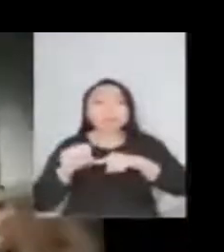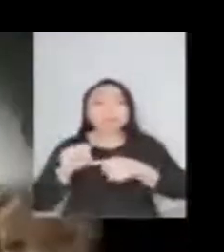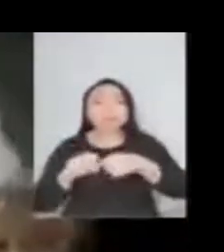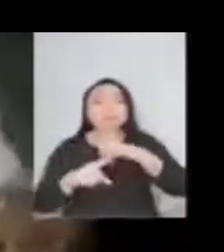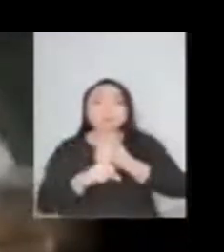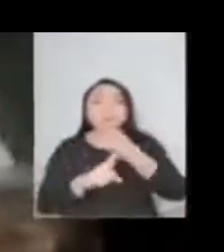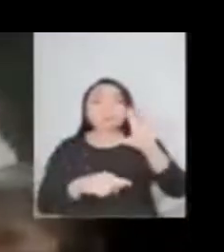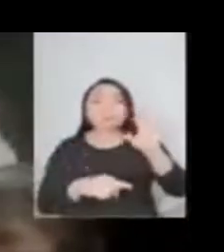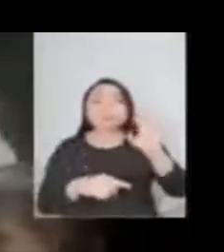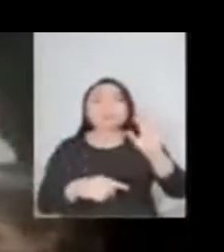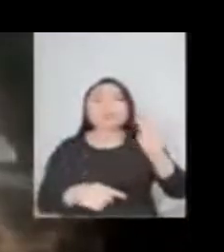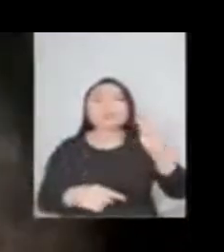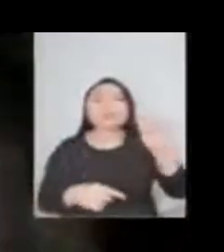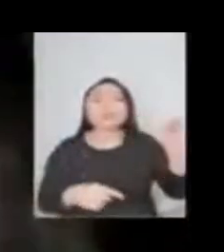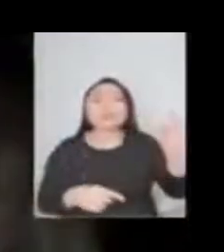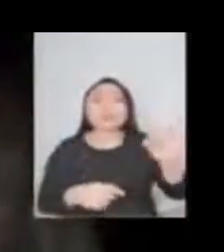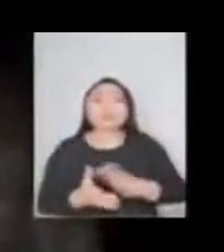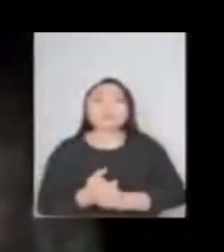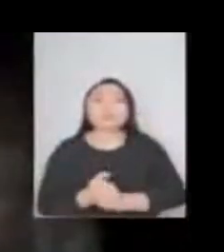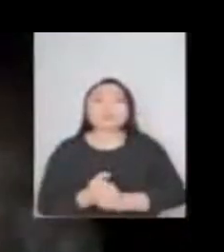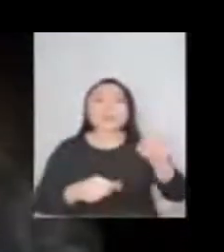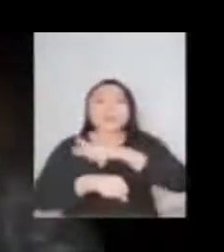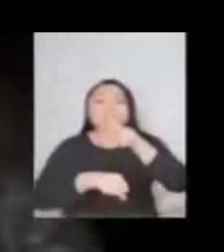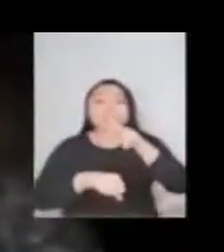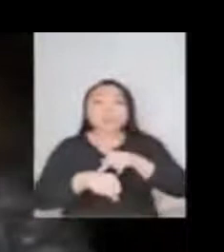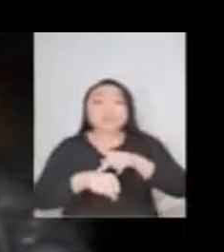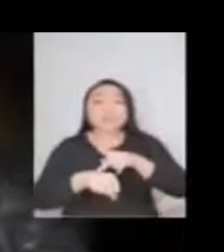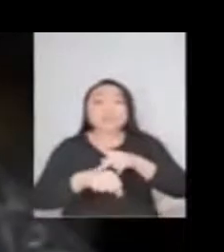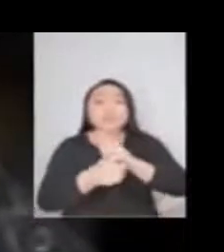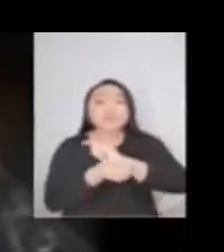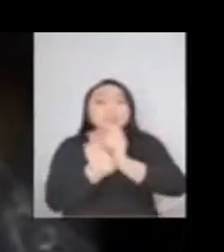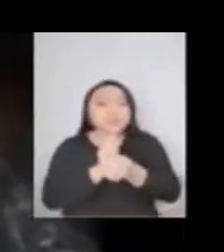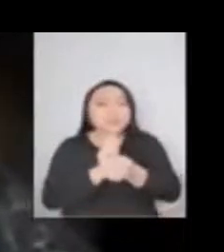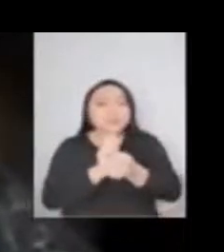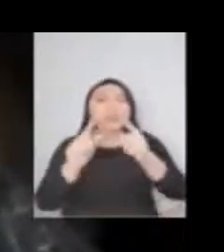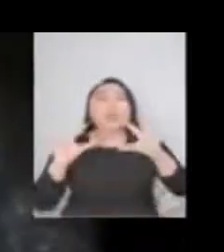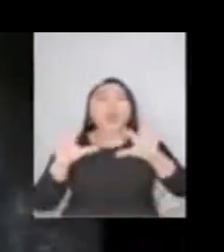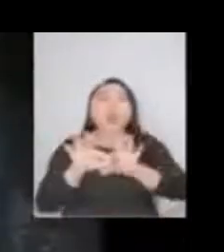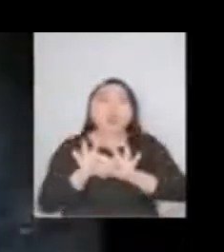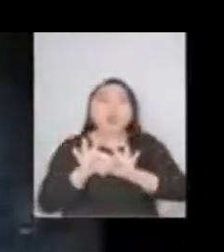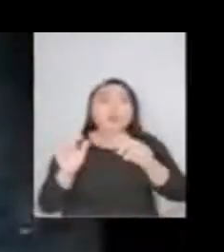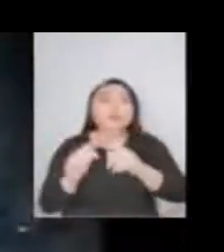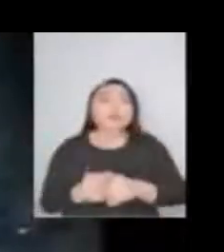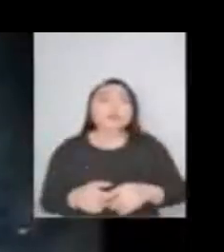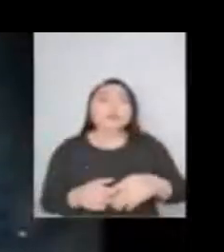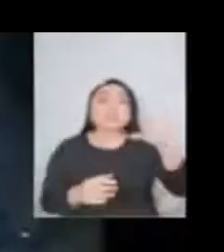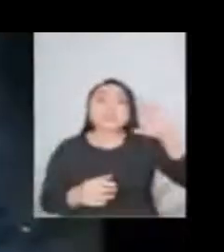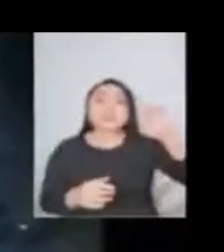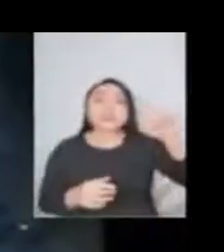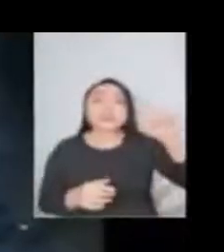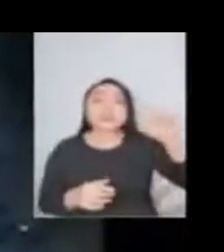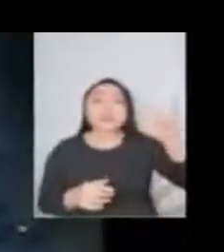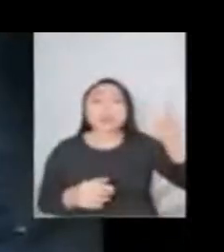and social work services availed by women victims of gender-related offenses within the next 5 years